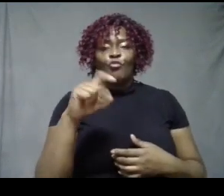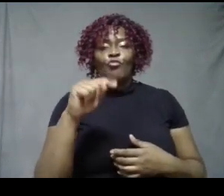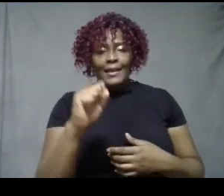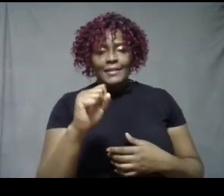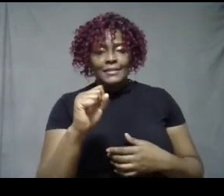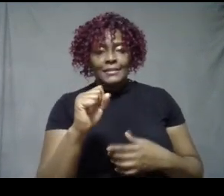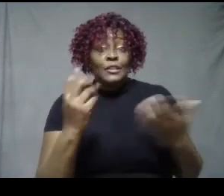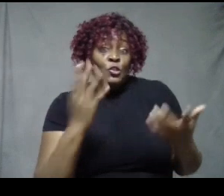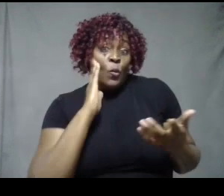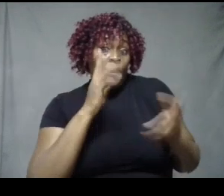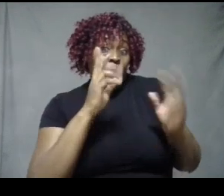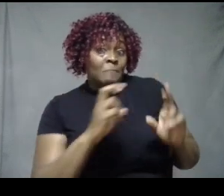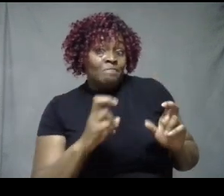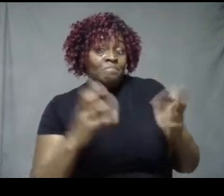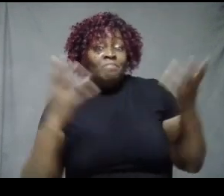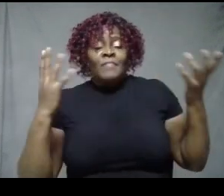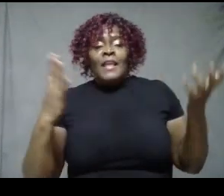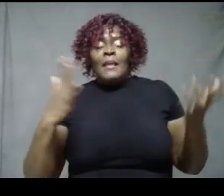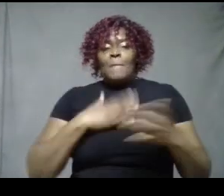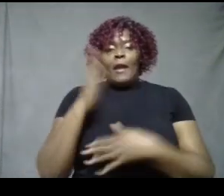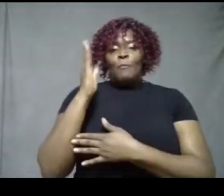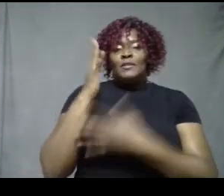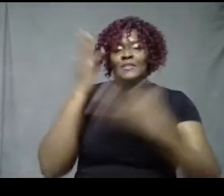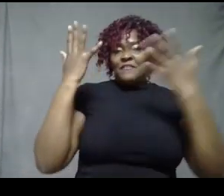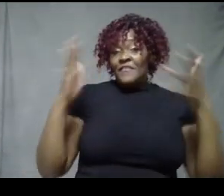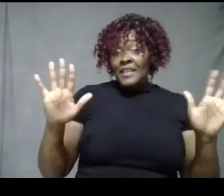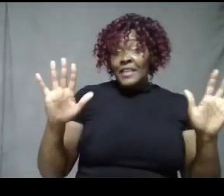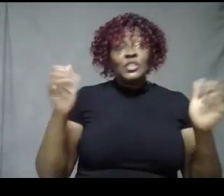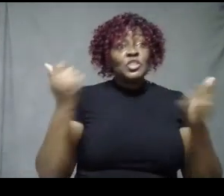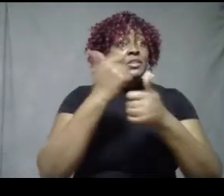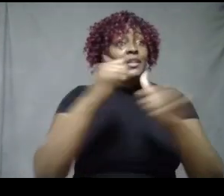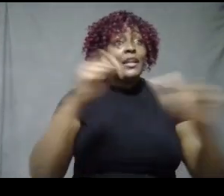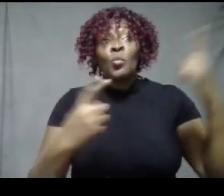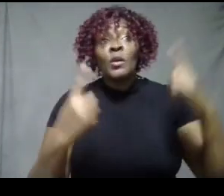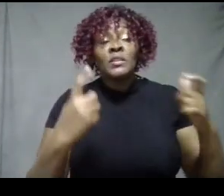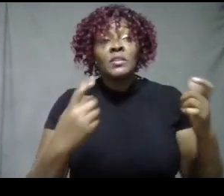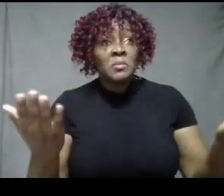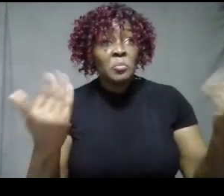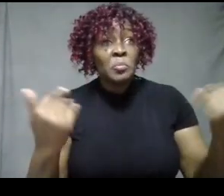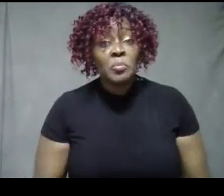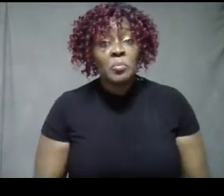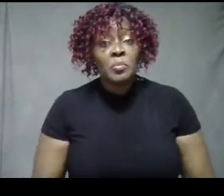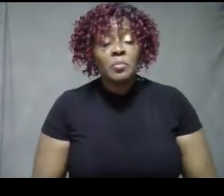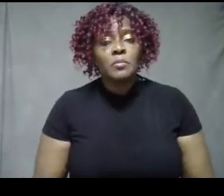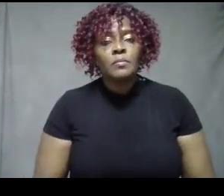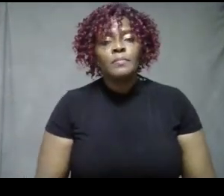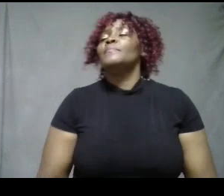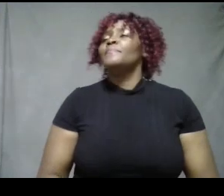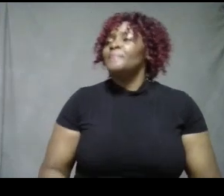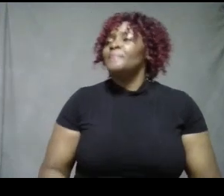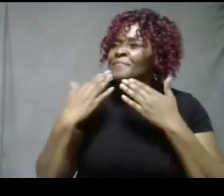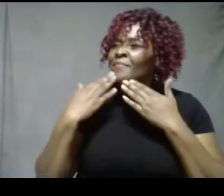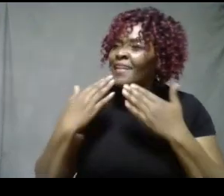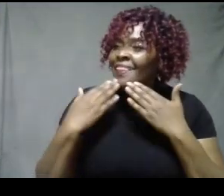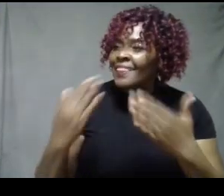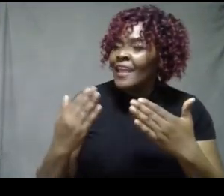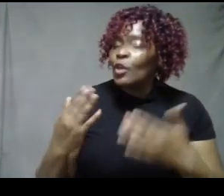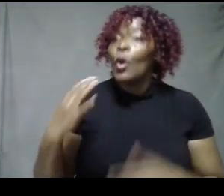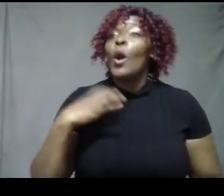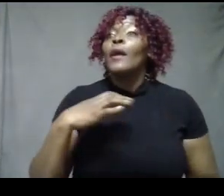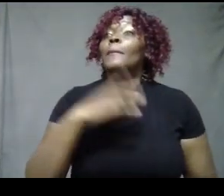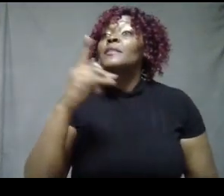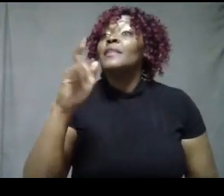And that's the end of my presentation, and I can answer any questions that you may have. Thank you for that presentation. Commissioner Kelly, this was your